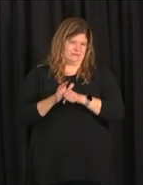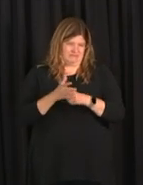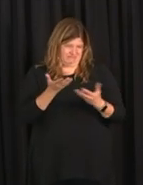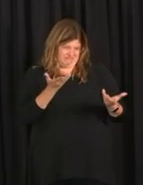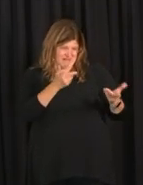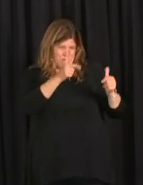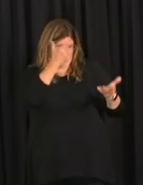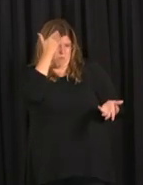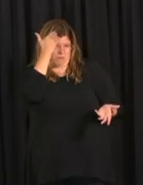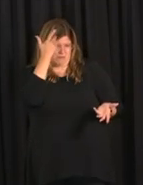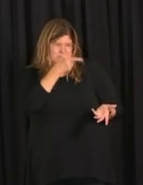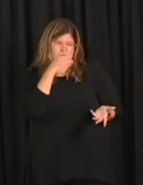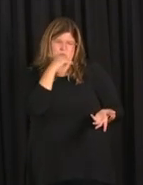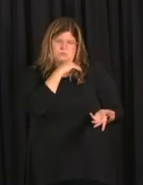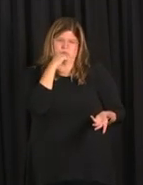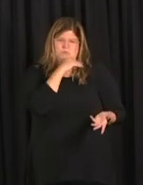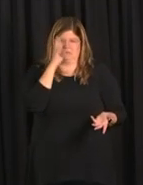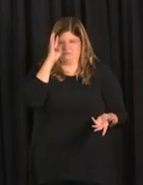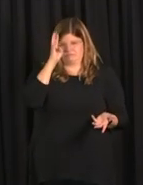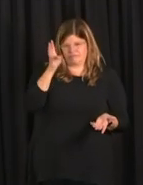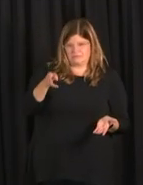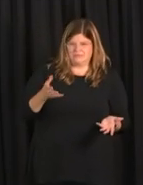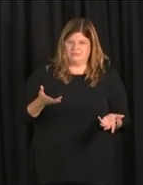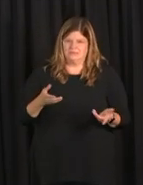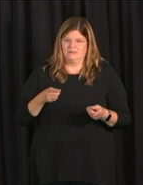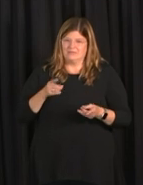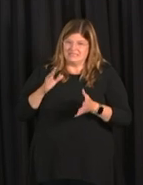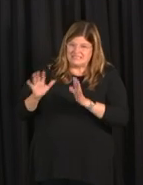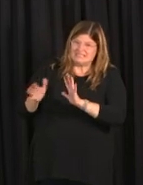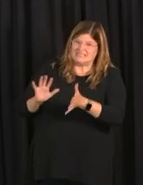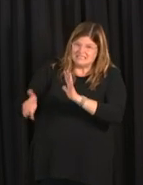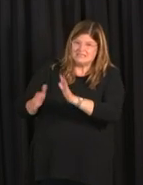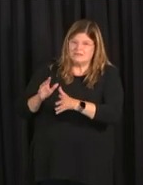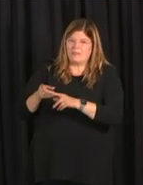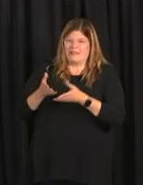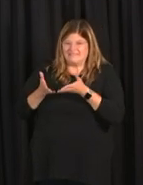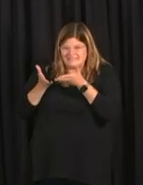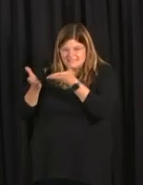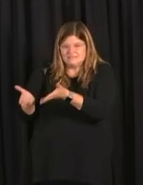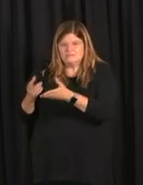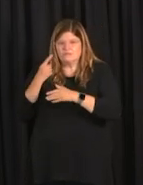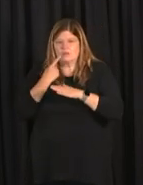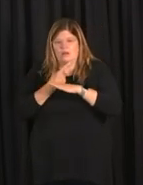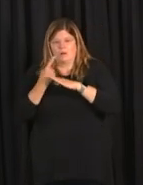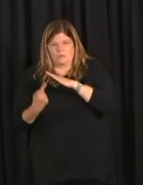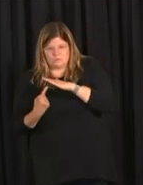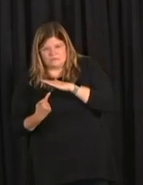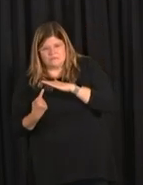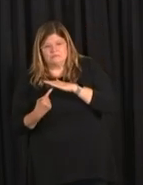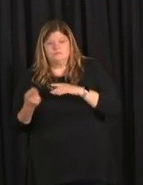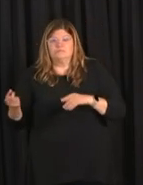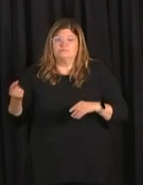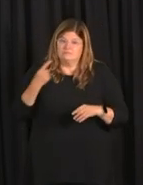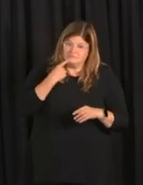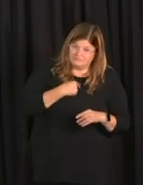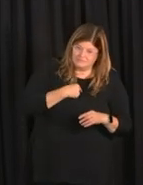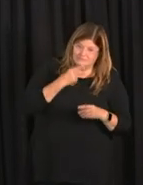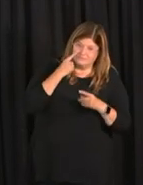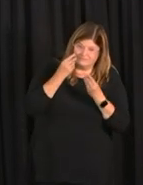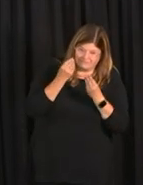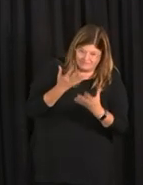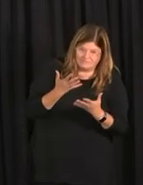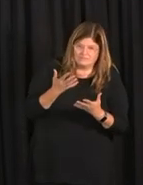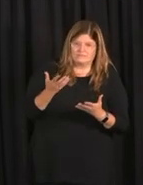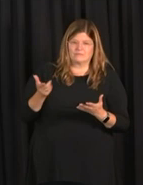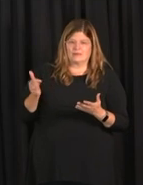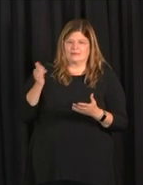tested. The case has refused to comply with recommendations for isolation or disclose contact information